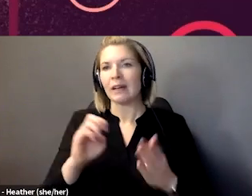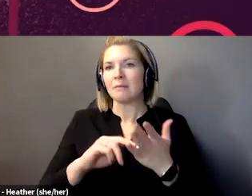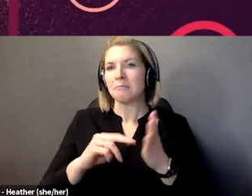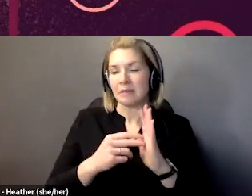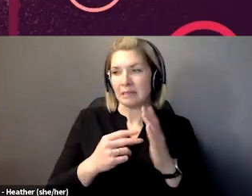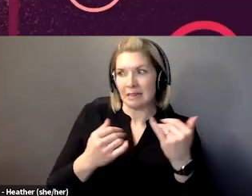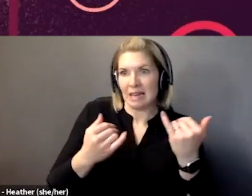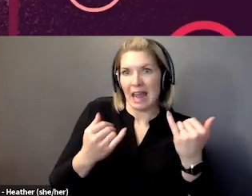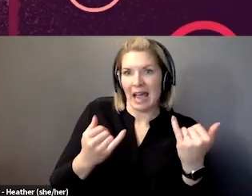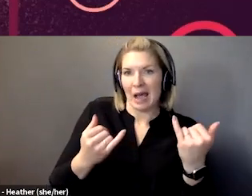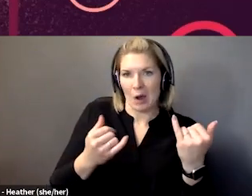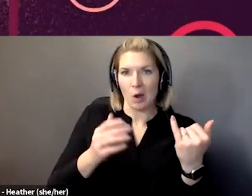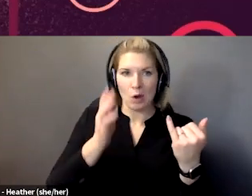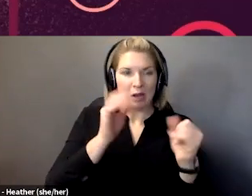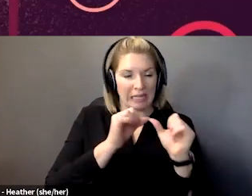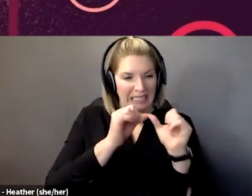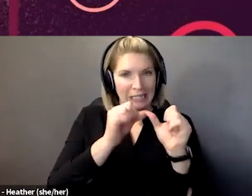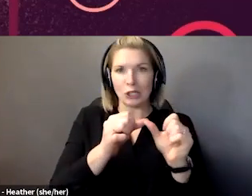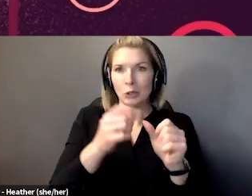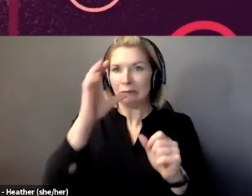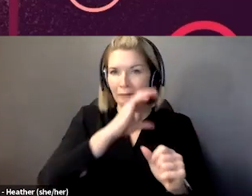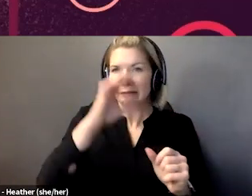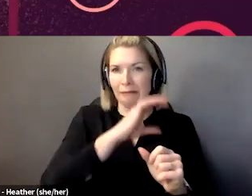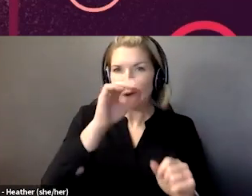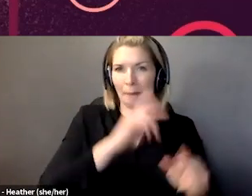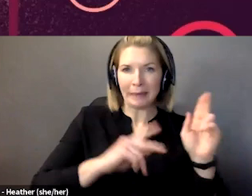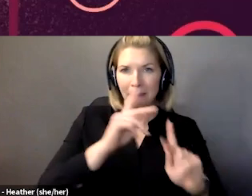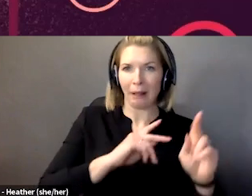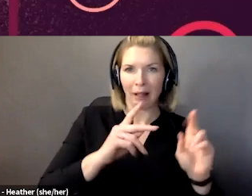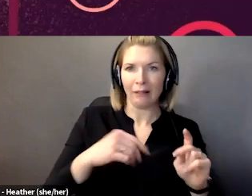spend your holidays participating in our research, that's open to you.